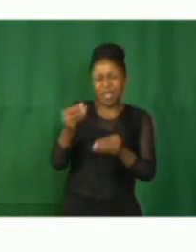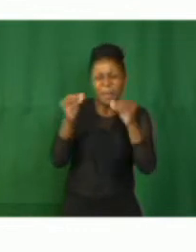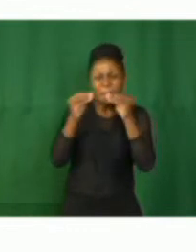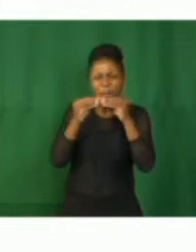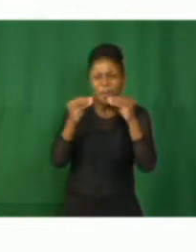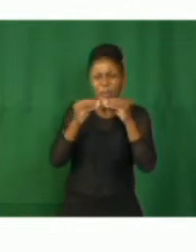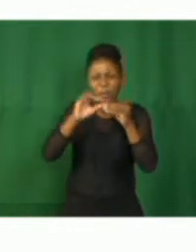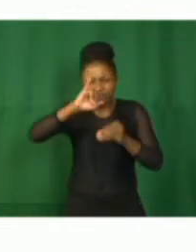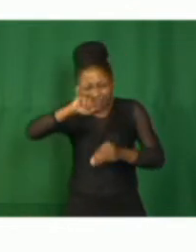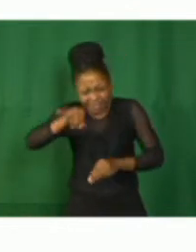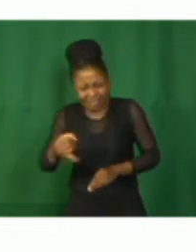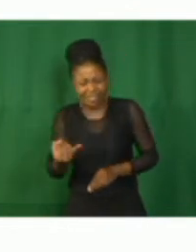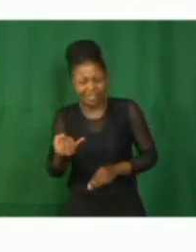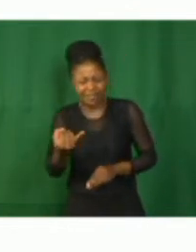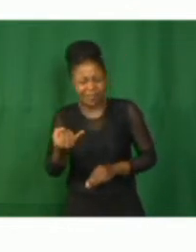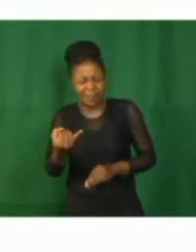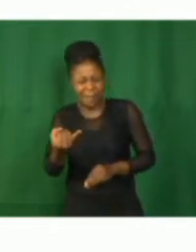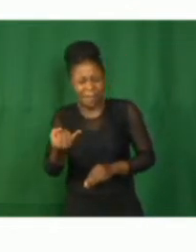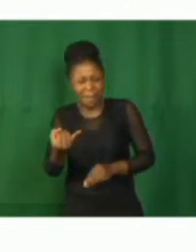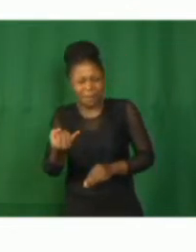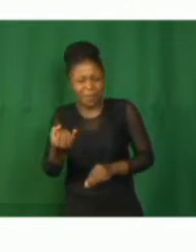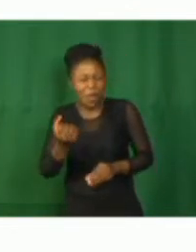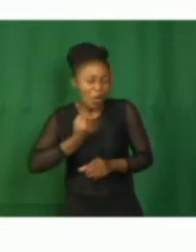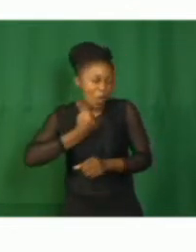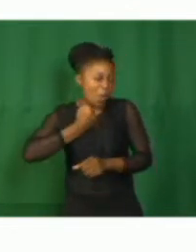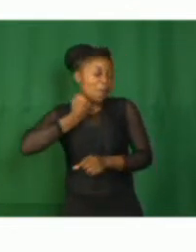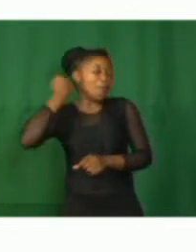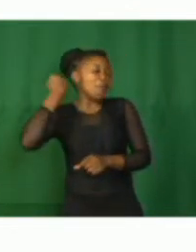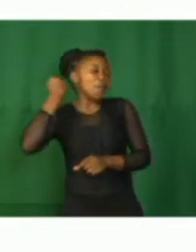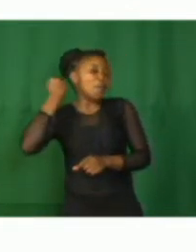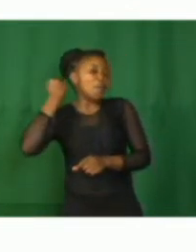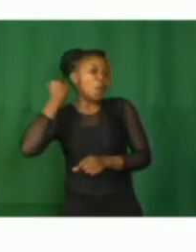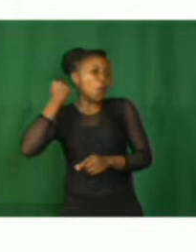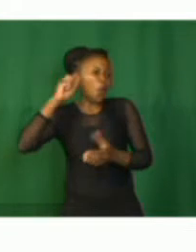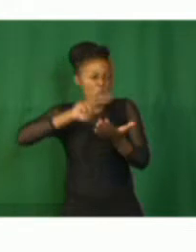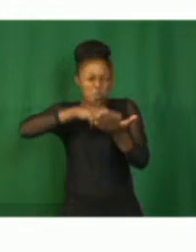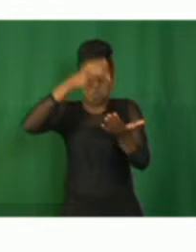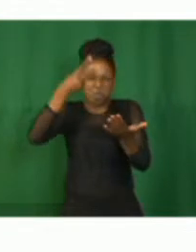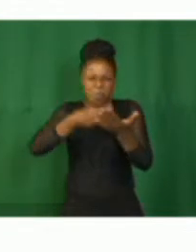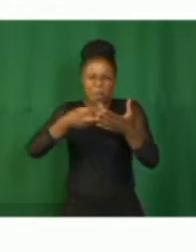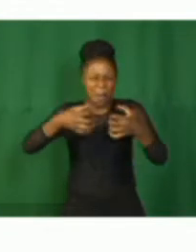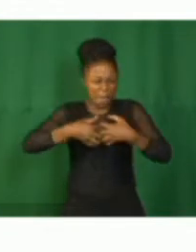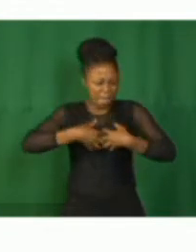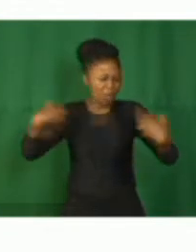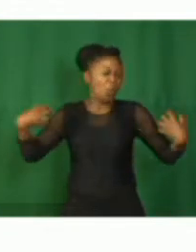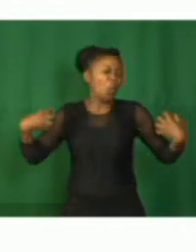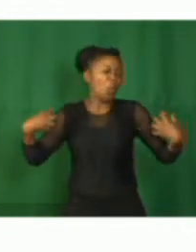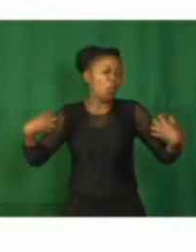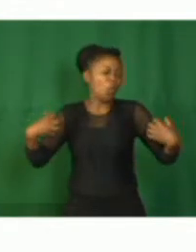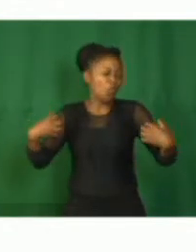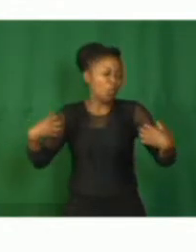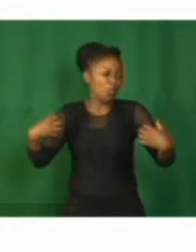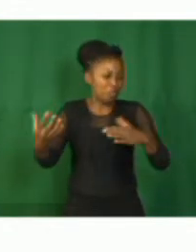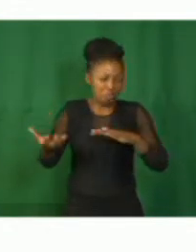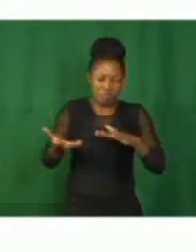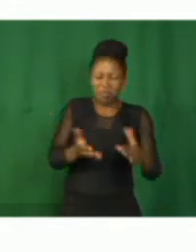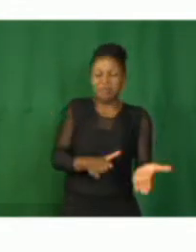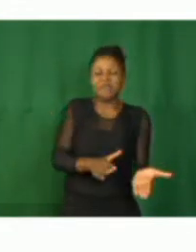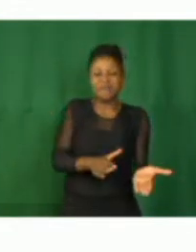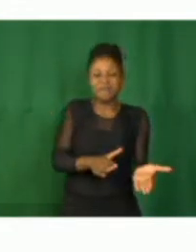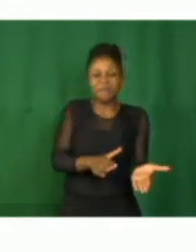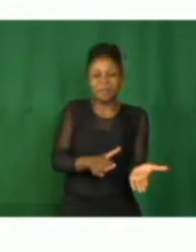die? He fell headlong and he burst open. What a way to die. Now,